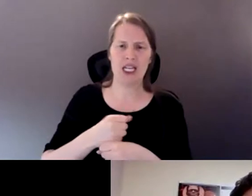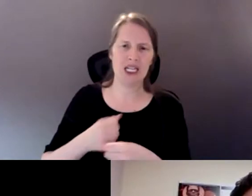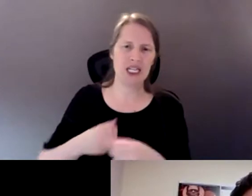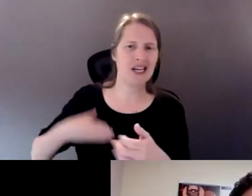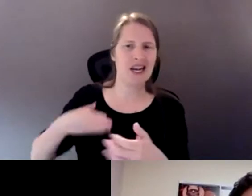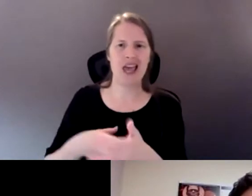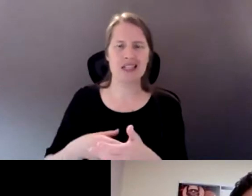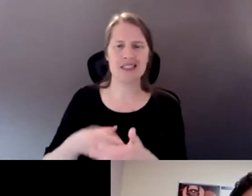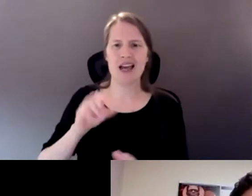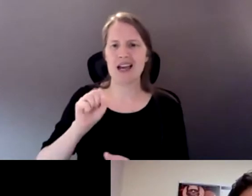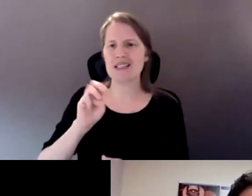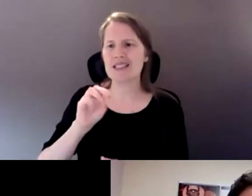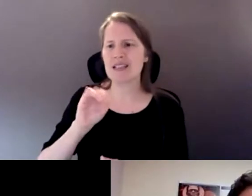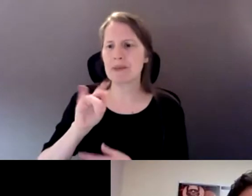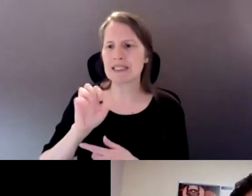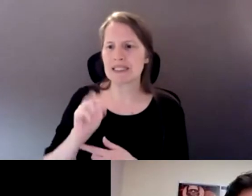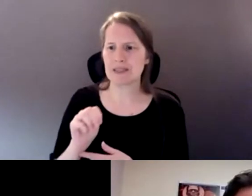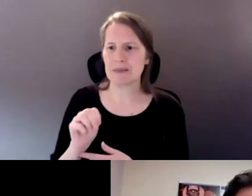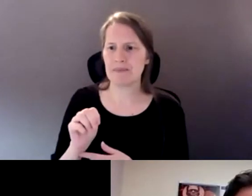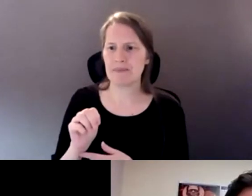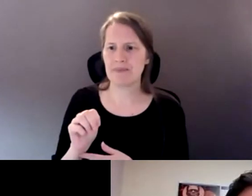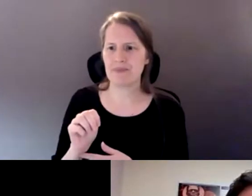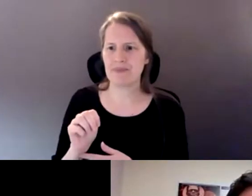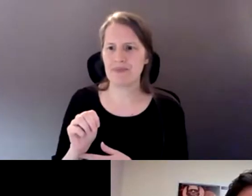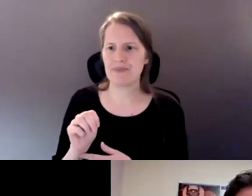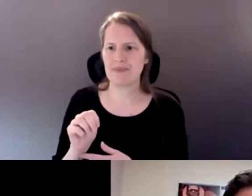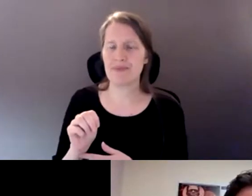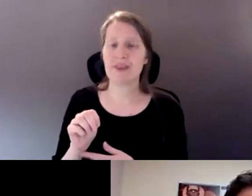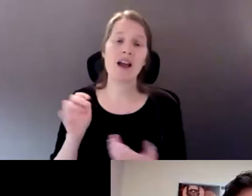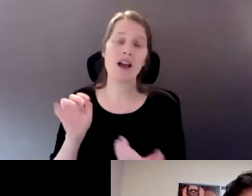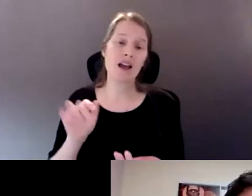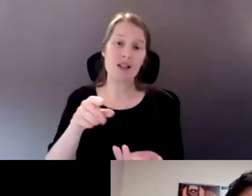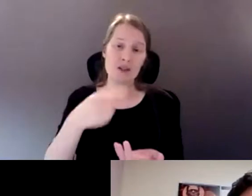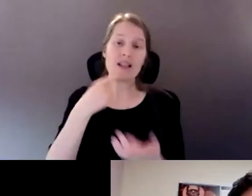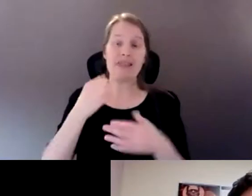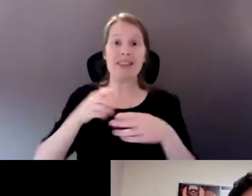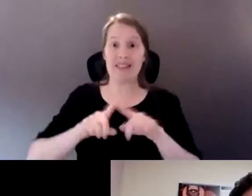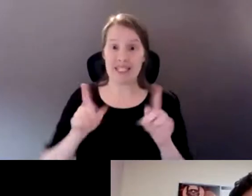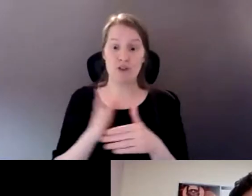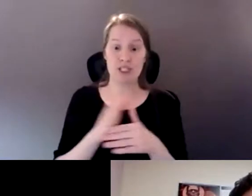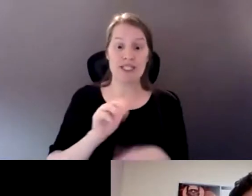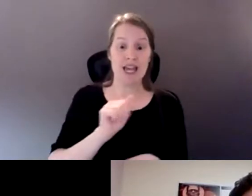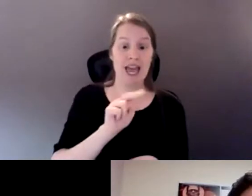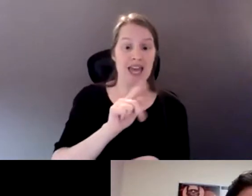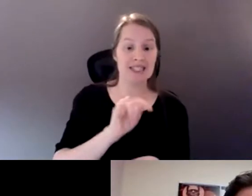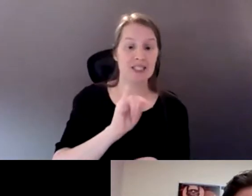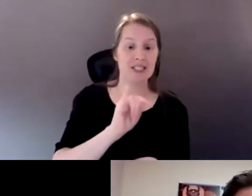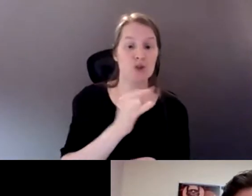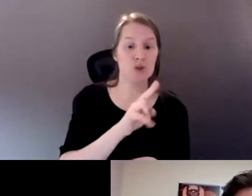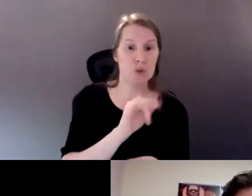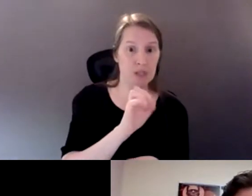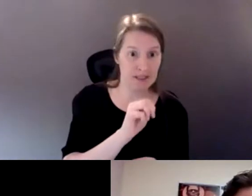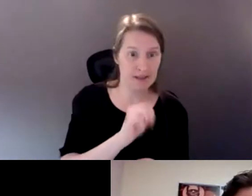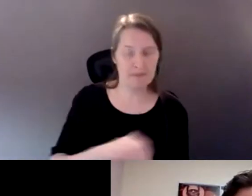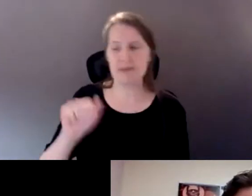anti-Semitism. Although, you know, as we know from your explanation between the difference in anti-Judaism and